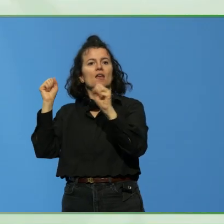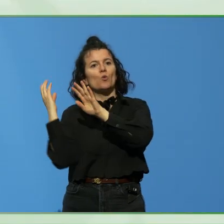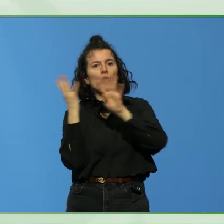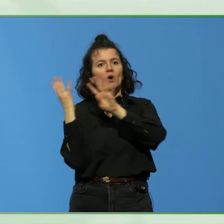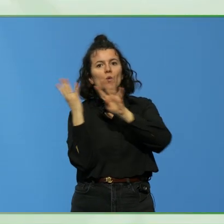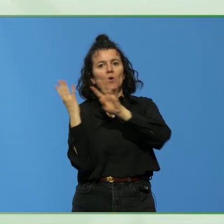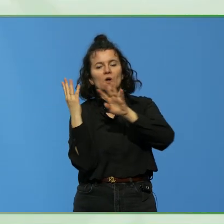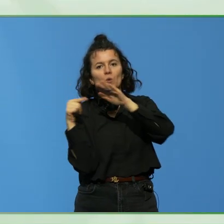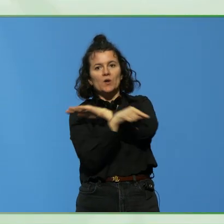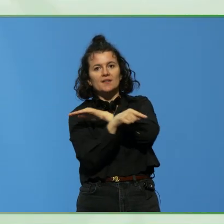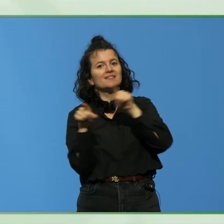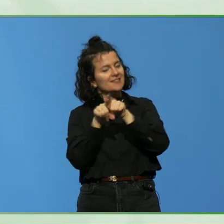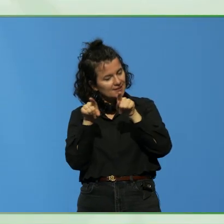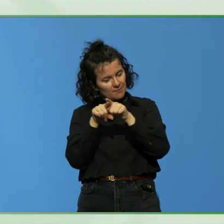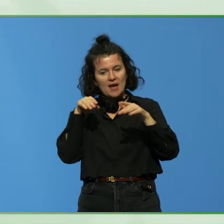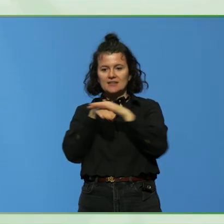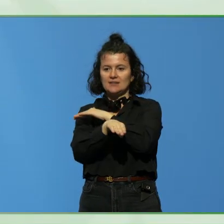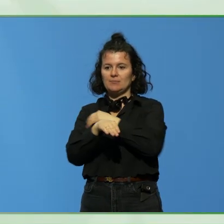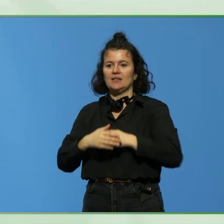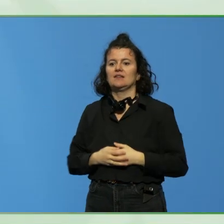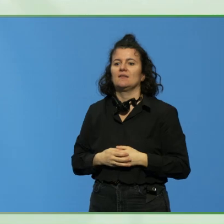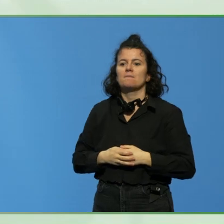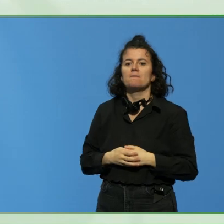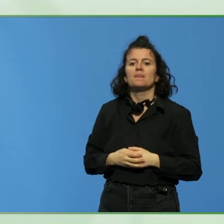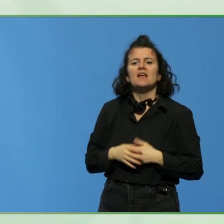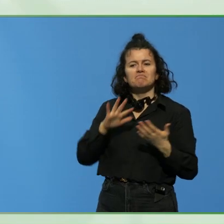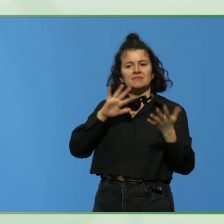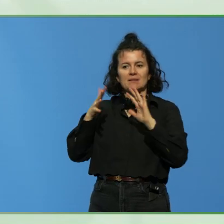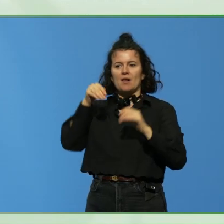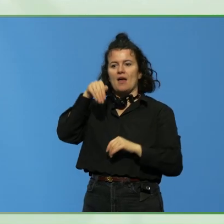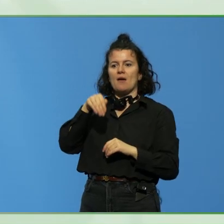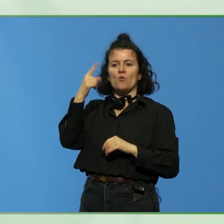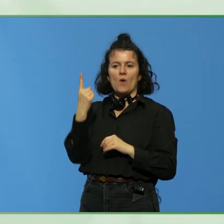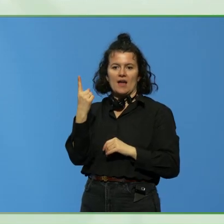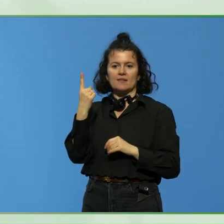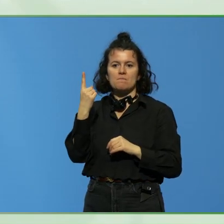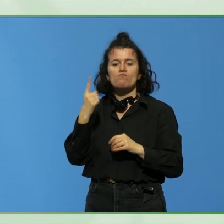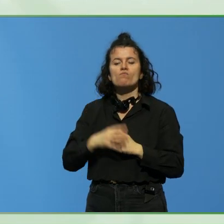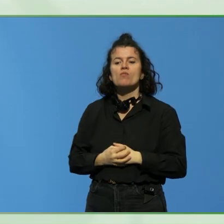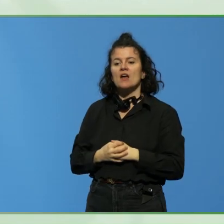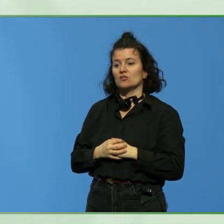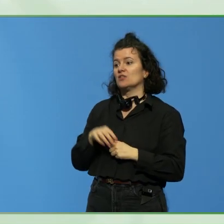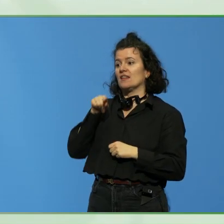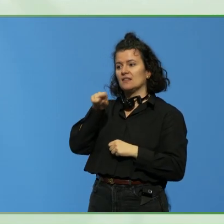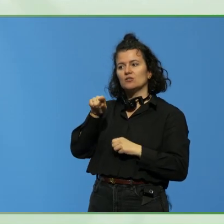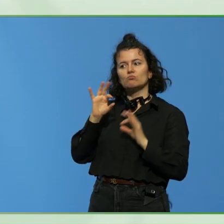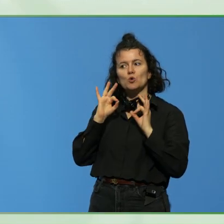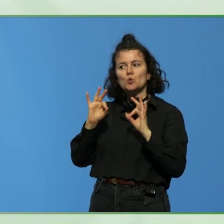mat. It creates a visible, equal place for wheelchair